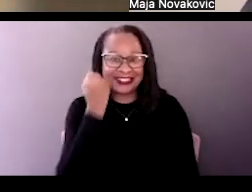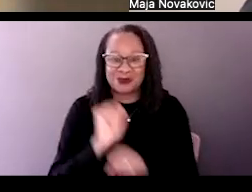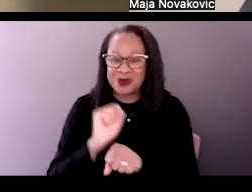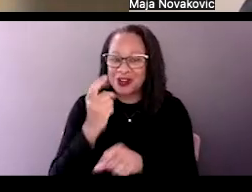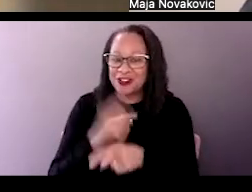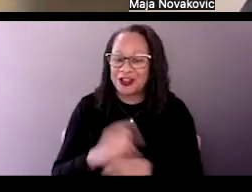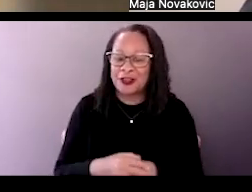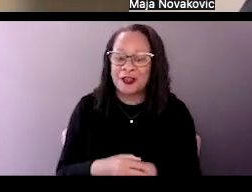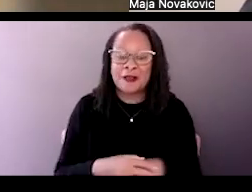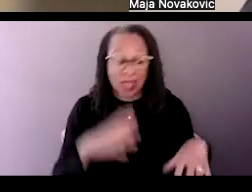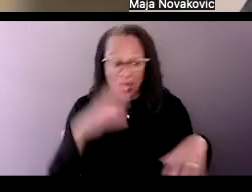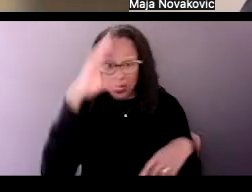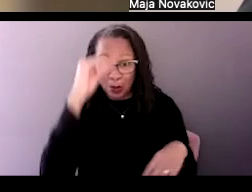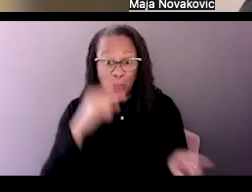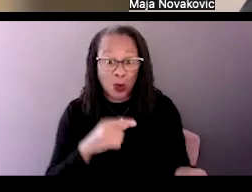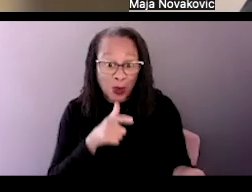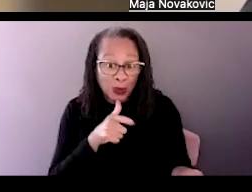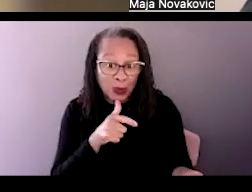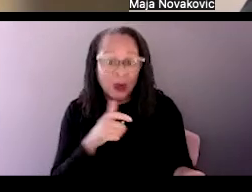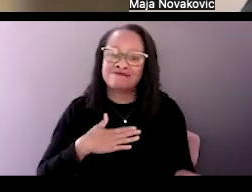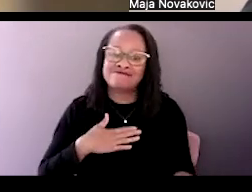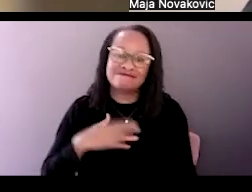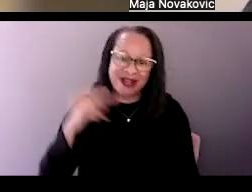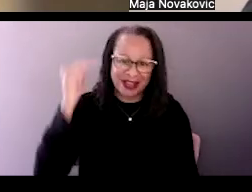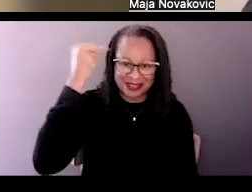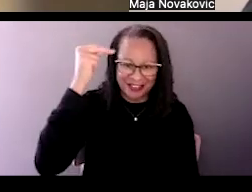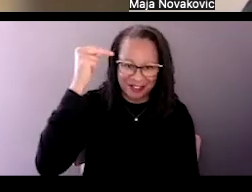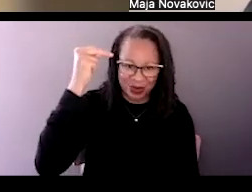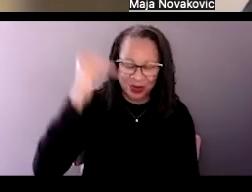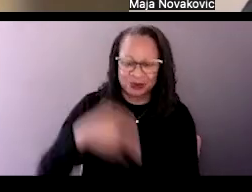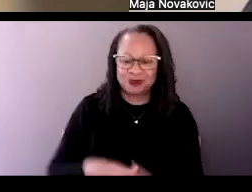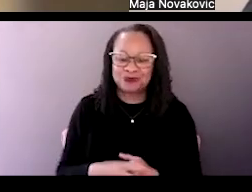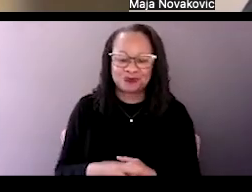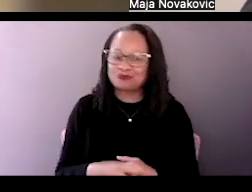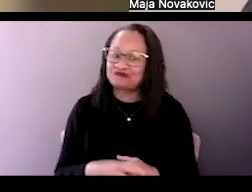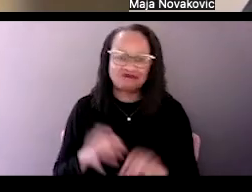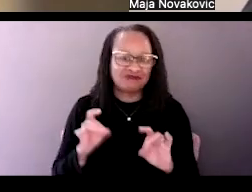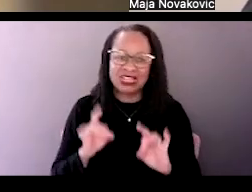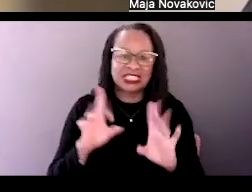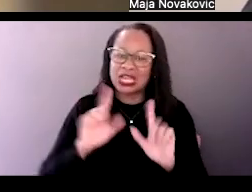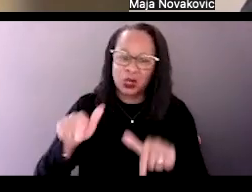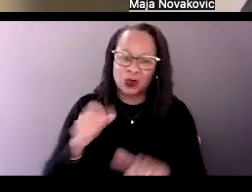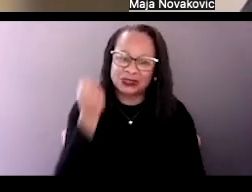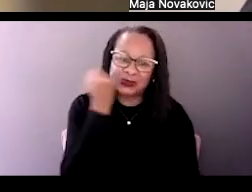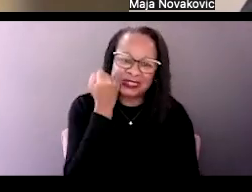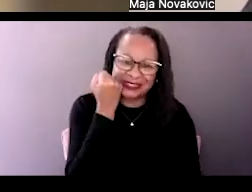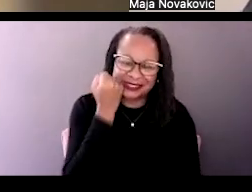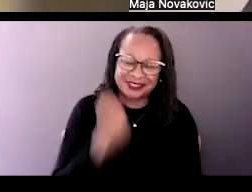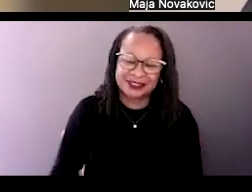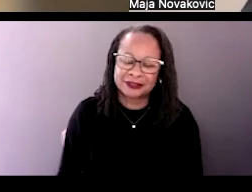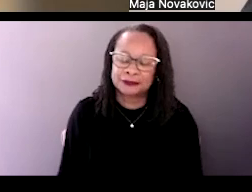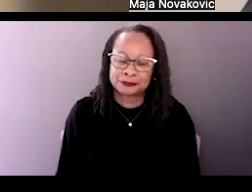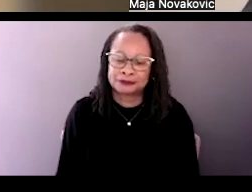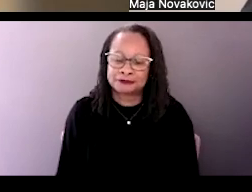The boy is my nephew, and he doesn't like dentist. And Mm,